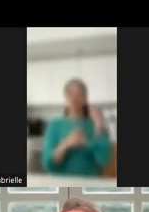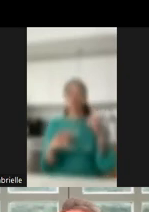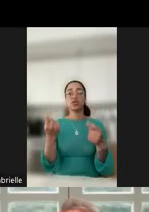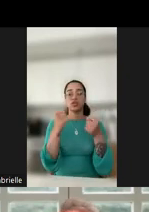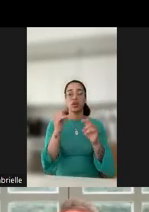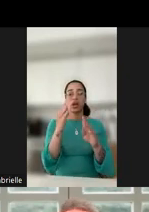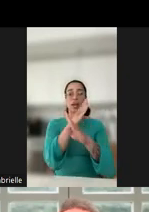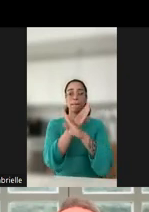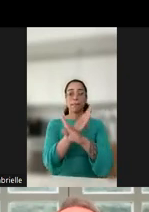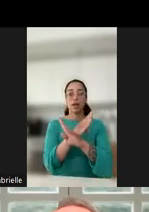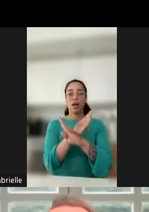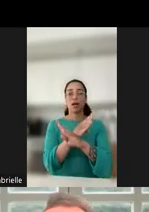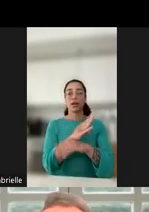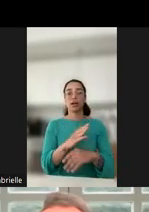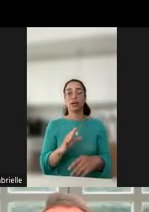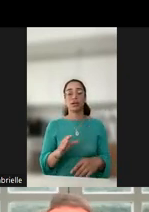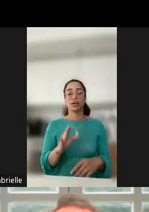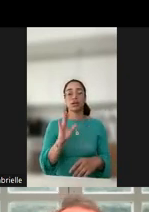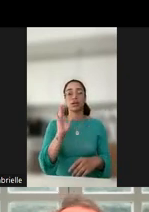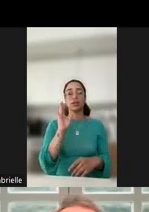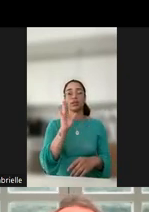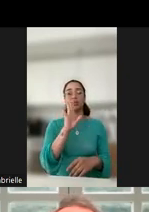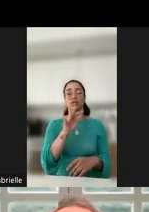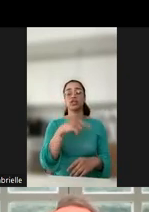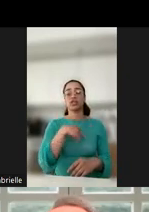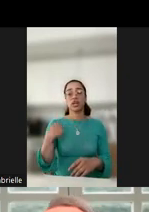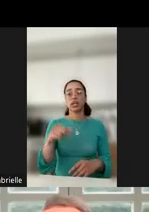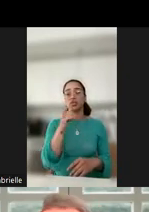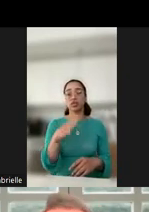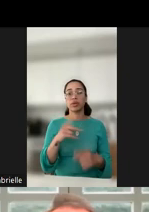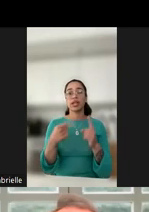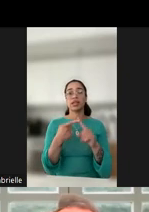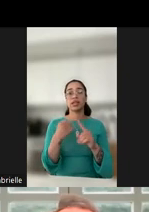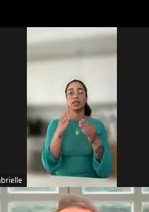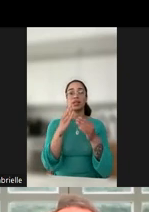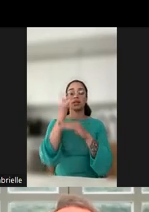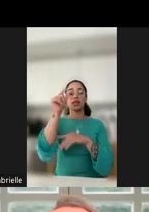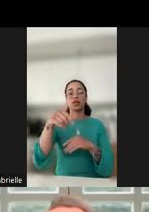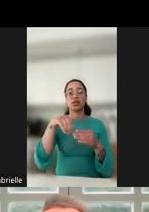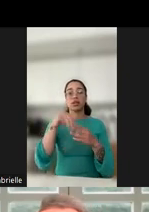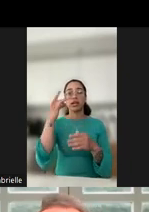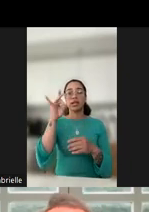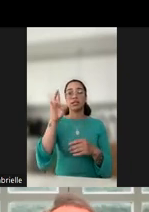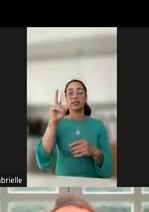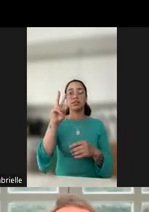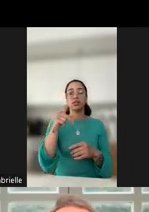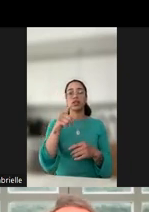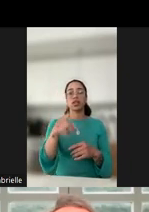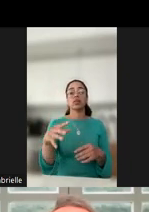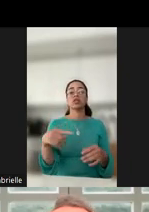And then in 1882, which was 7 years later, there was the Chinese Exclusion Act banning Chinese